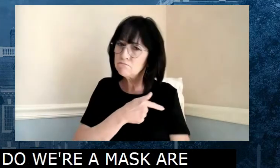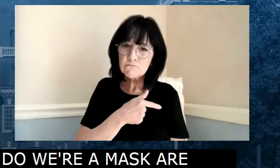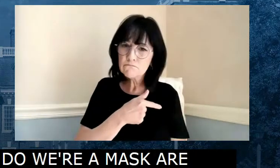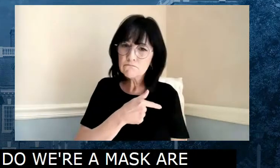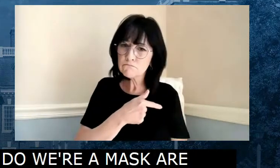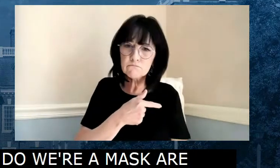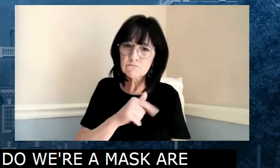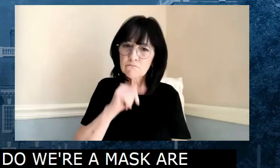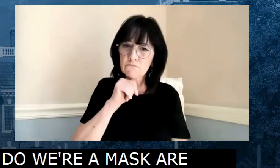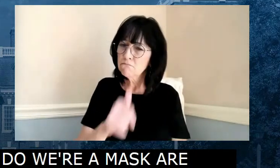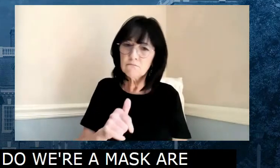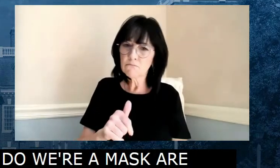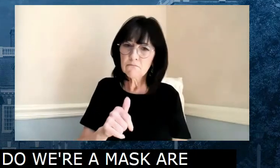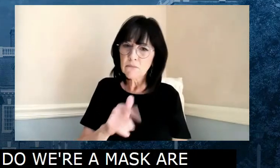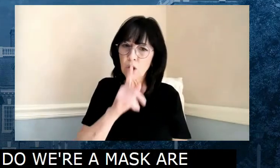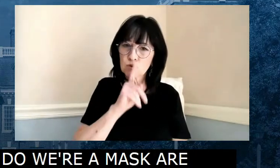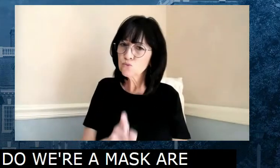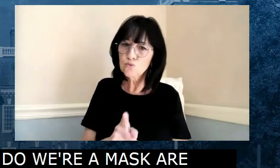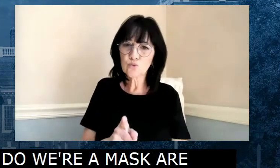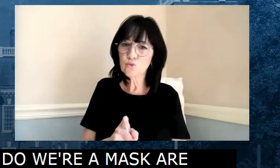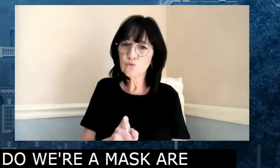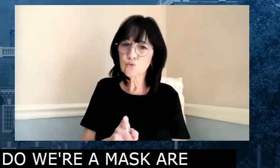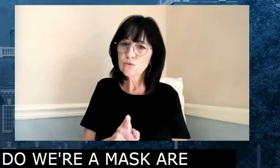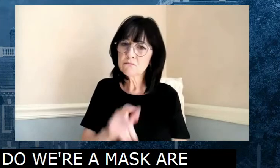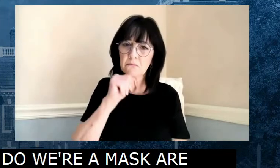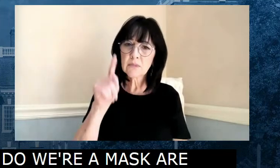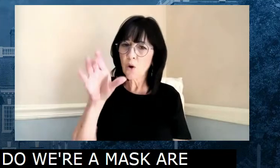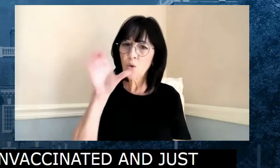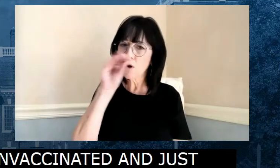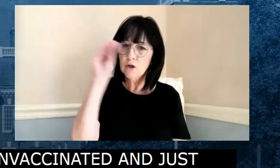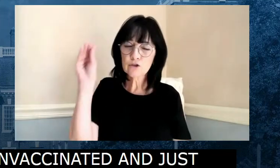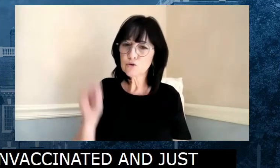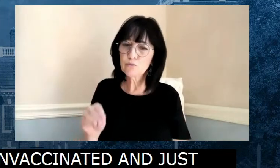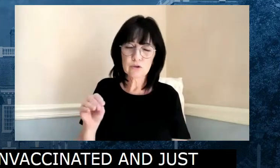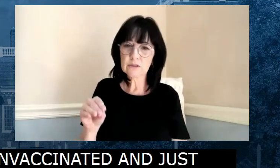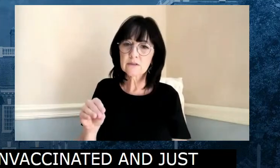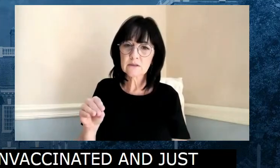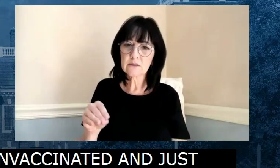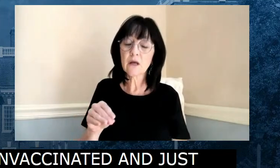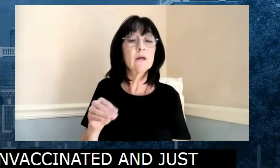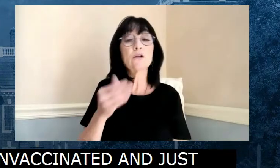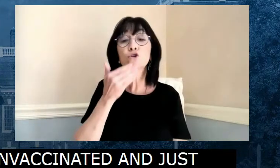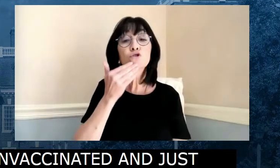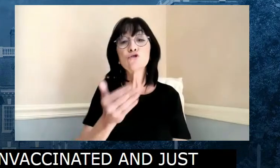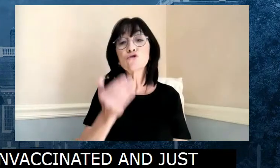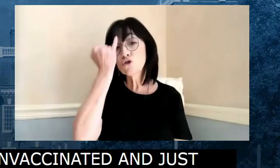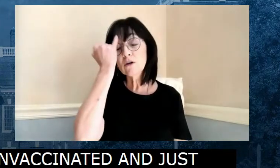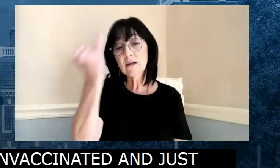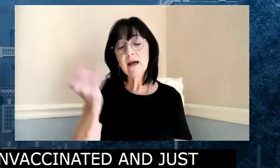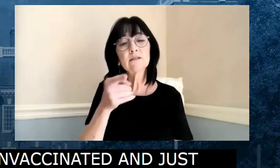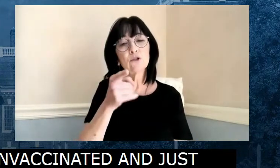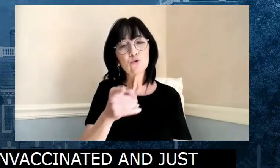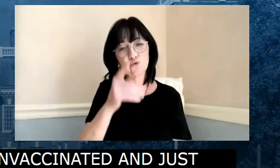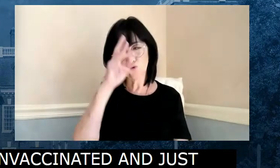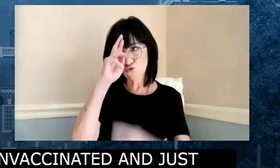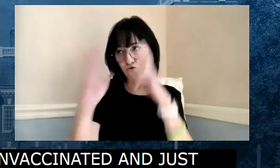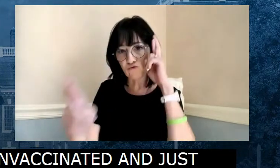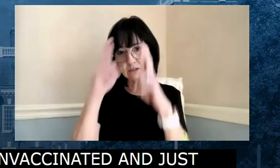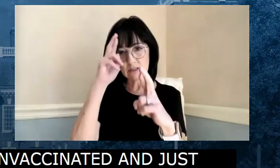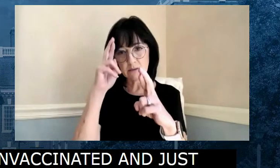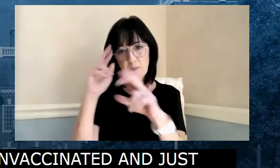and just respect individuals who continue to choose to mask up. We also